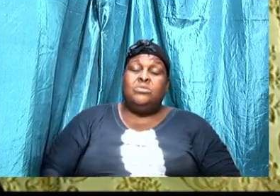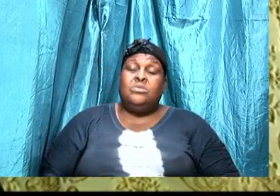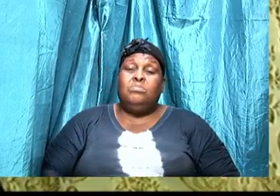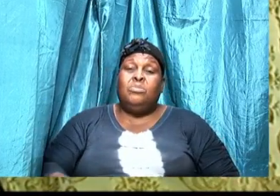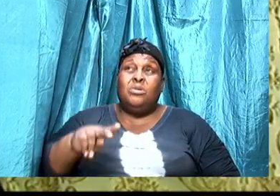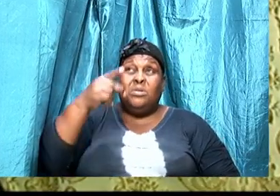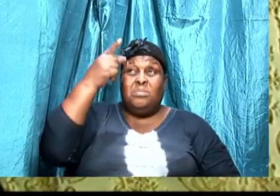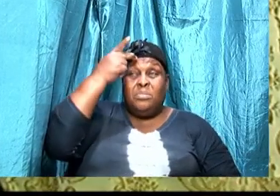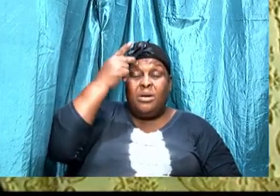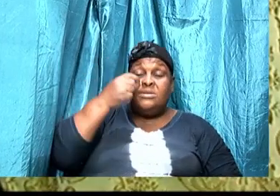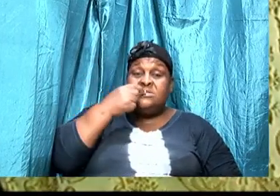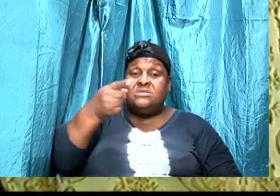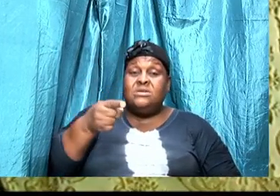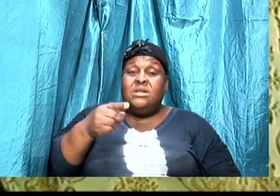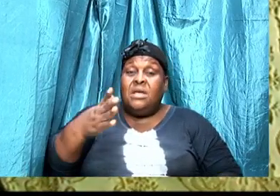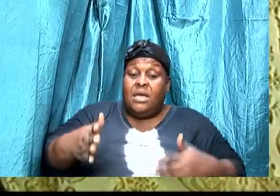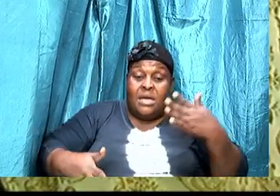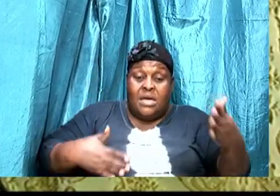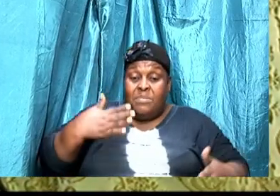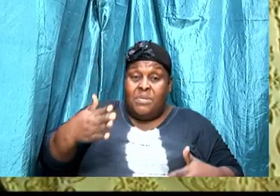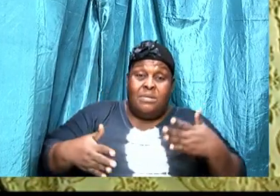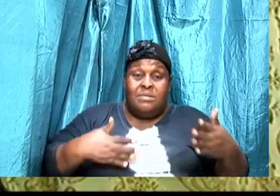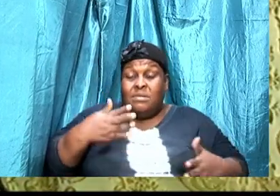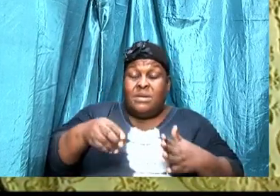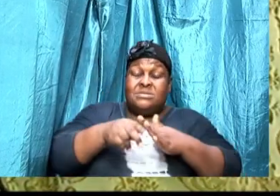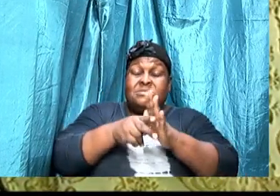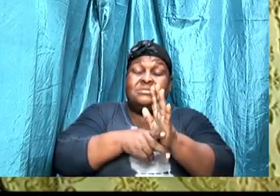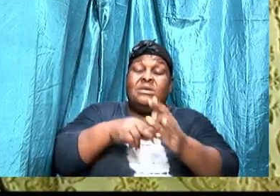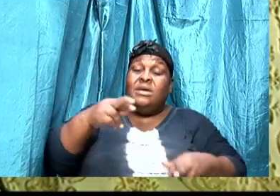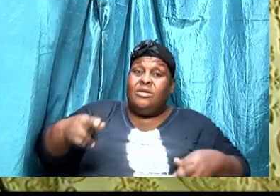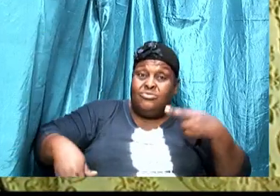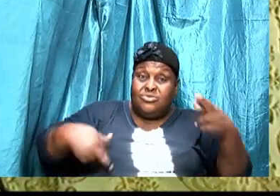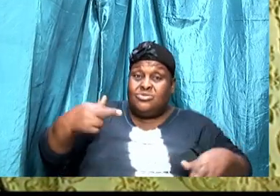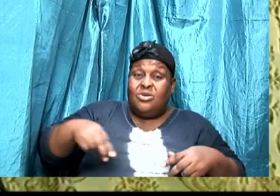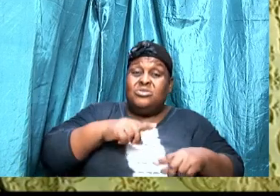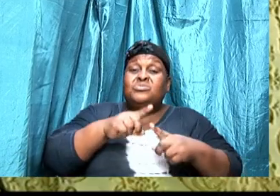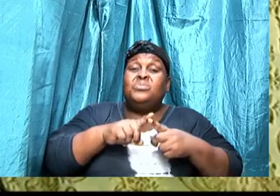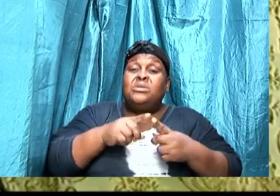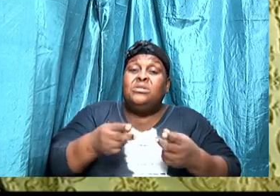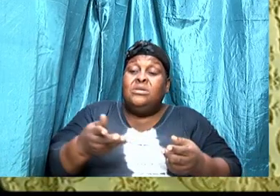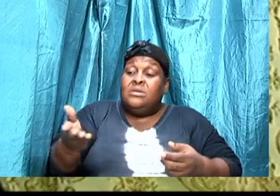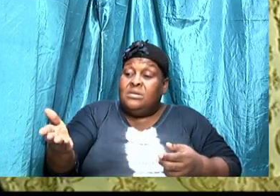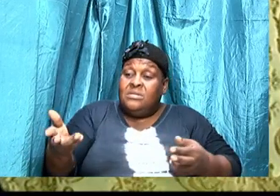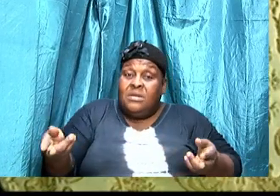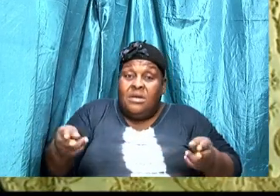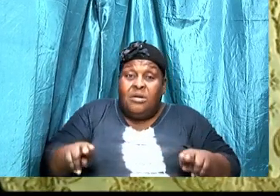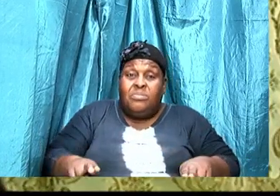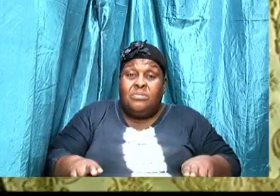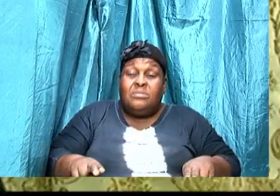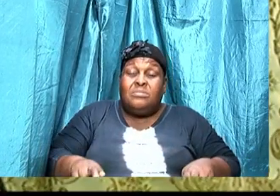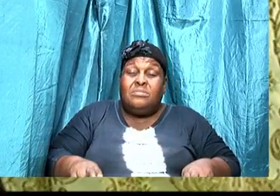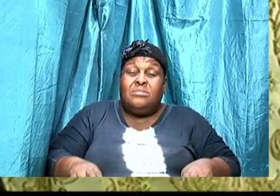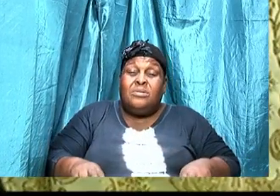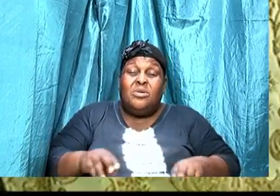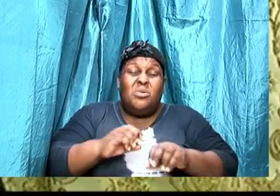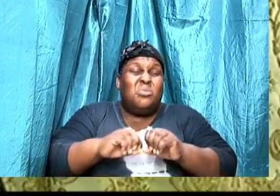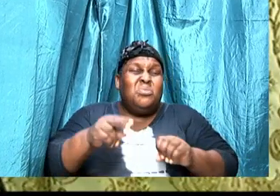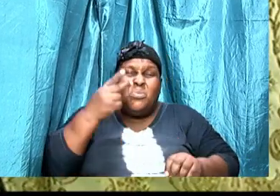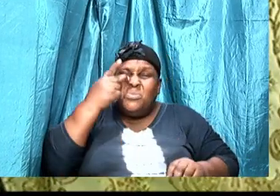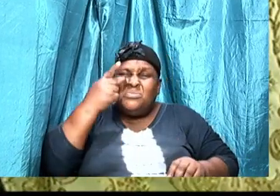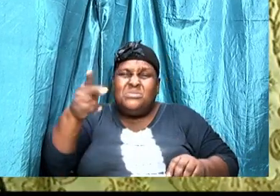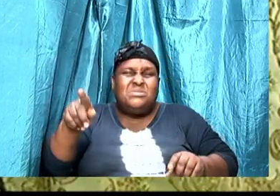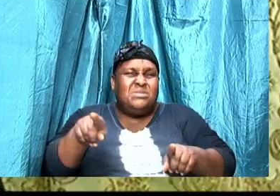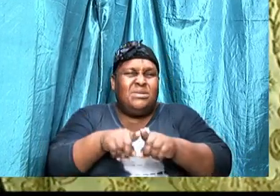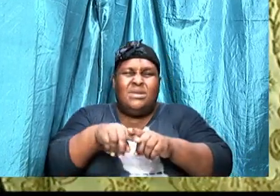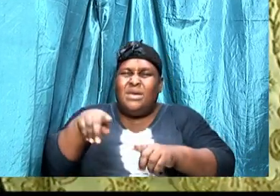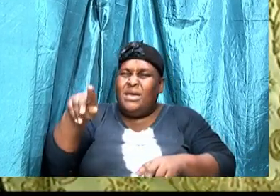he glories in them and he rejoices when they happen, because he recognized them not as only, he doesn't see them only as